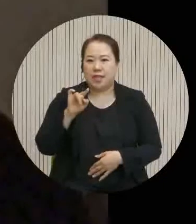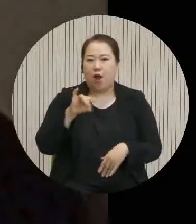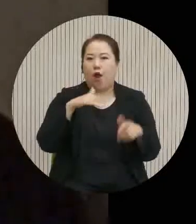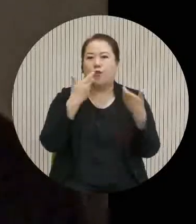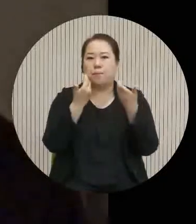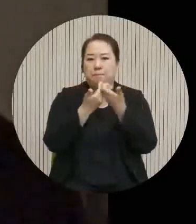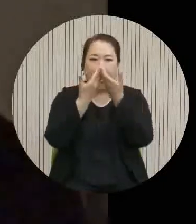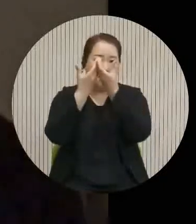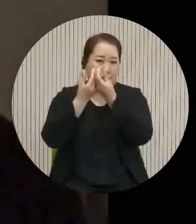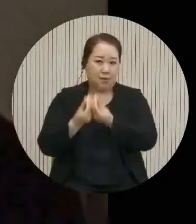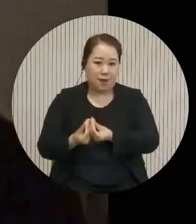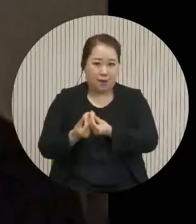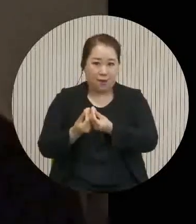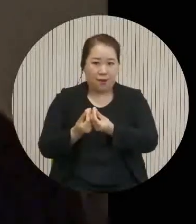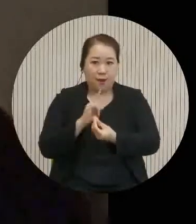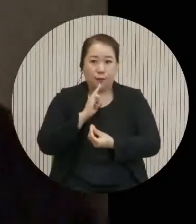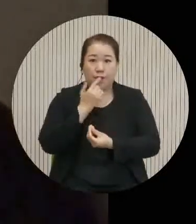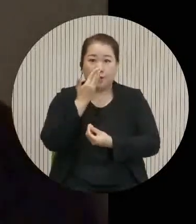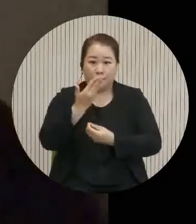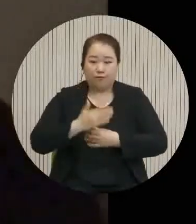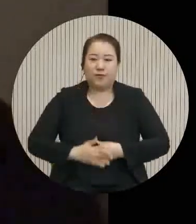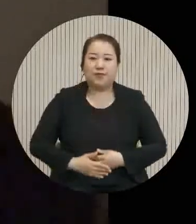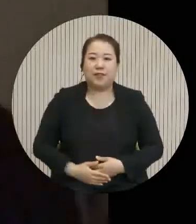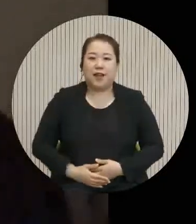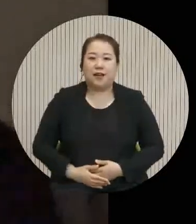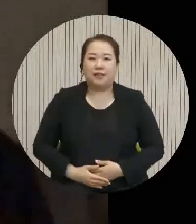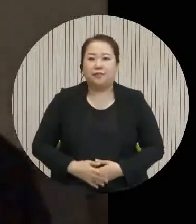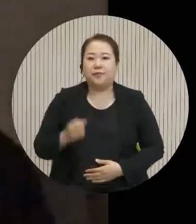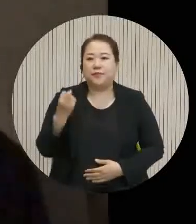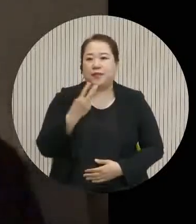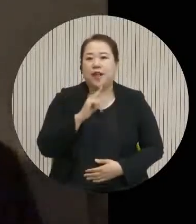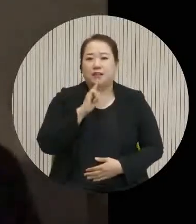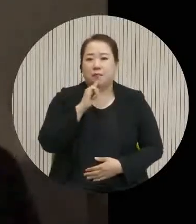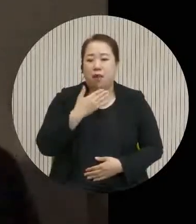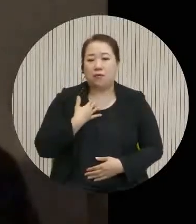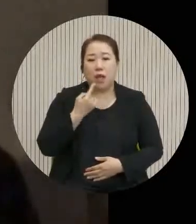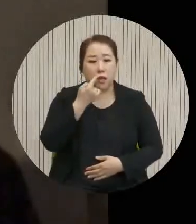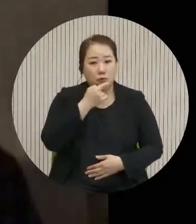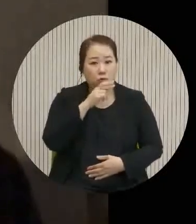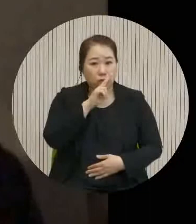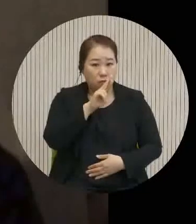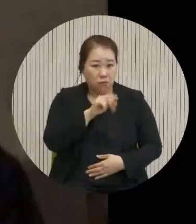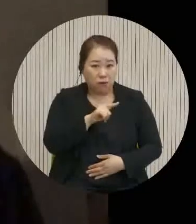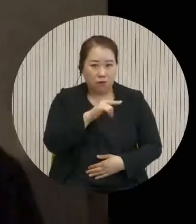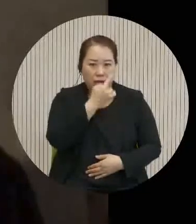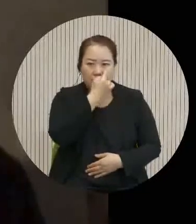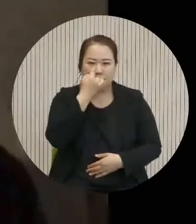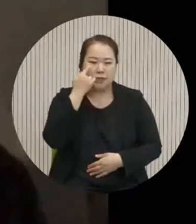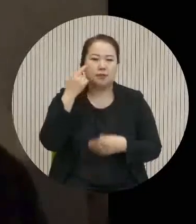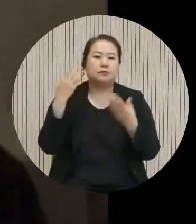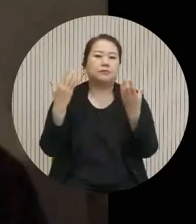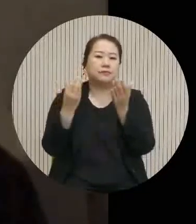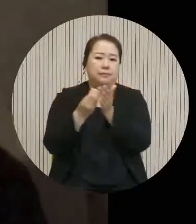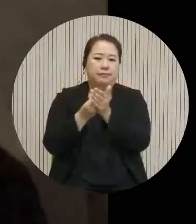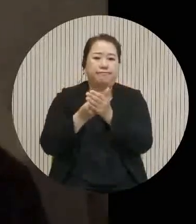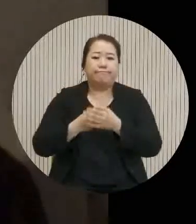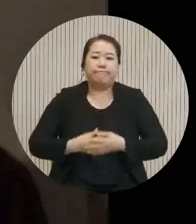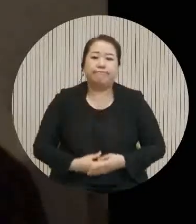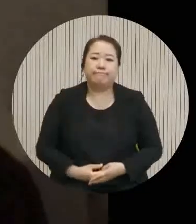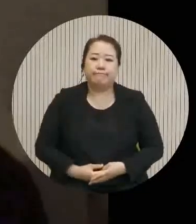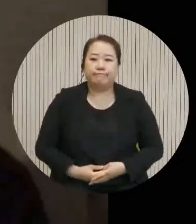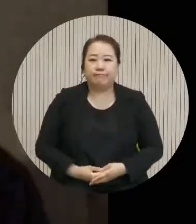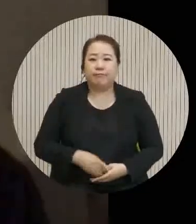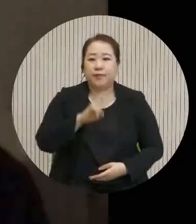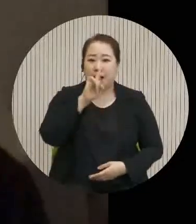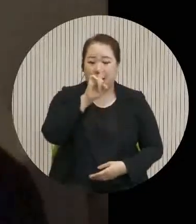my hypothesis? It's disproven. One counterexample is enough to disprove